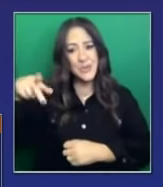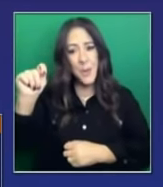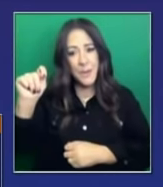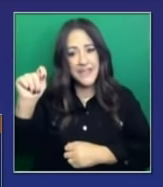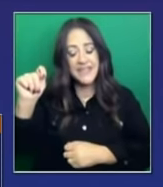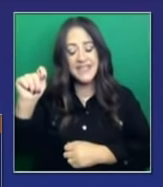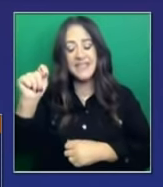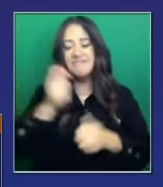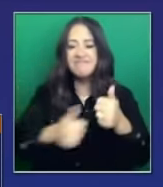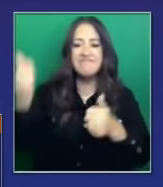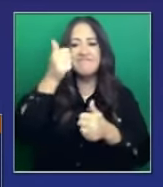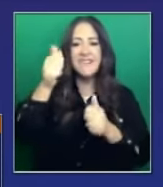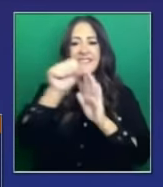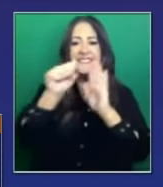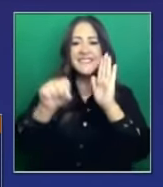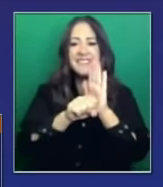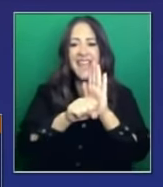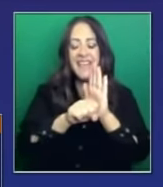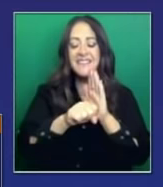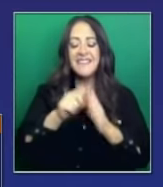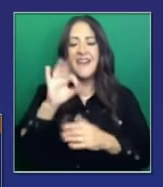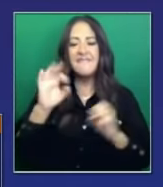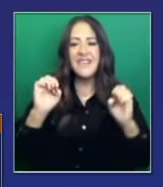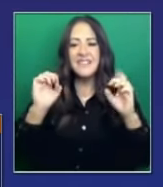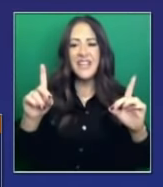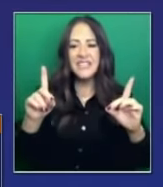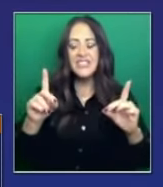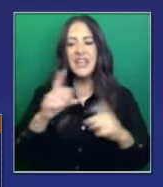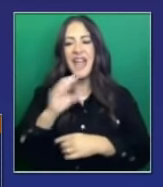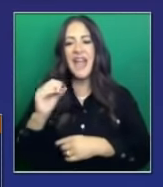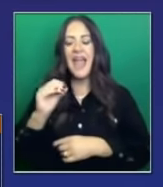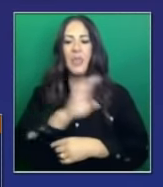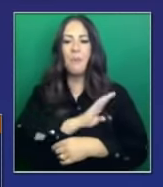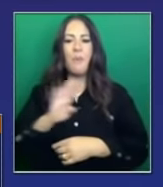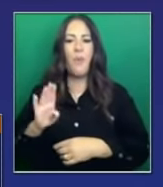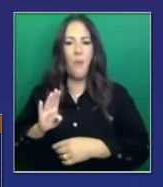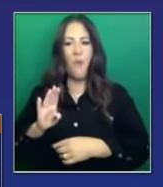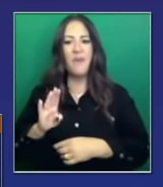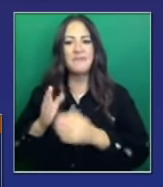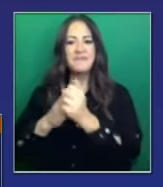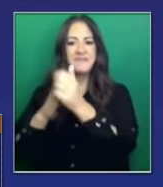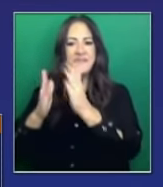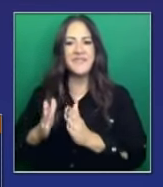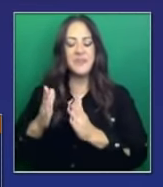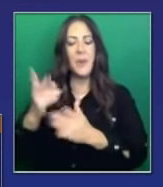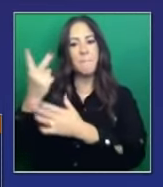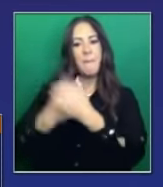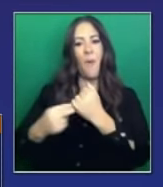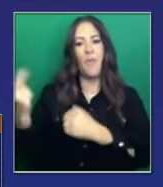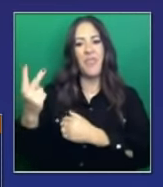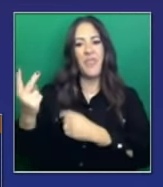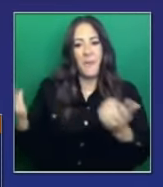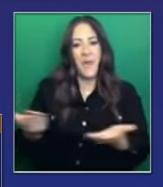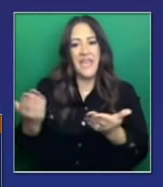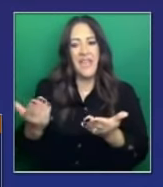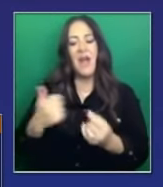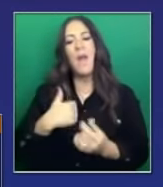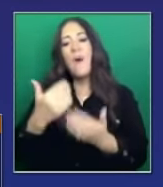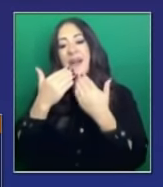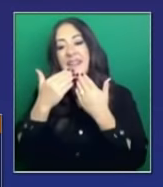state board. And they're both here to say a few words, and I just want to thank them very publicly for